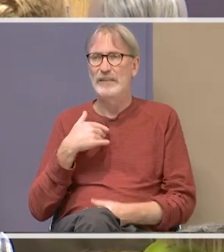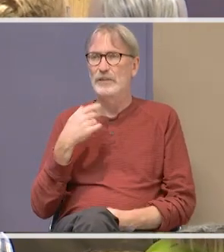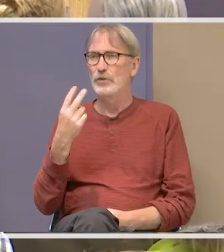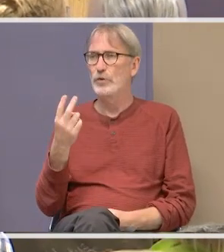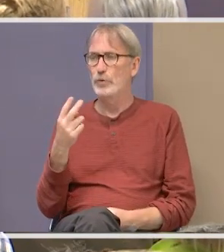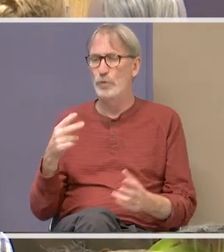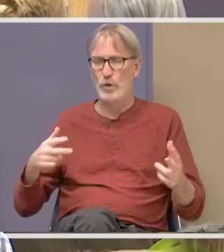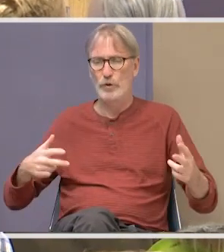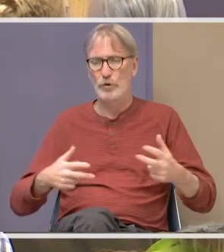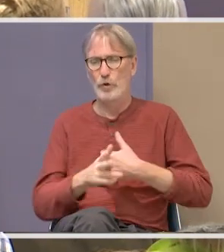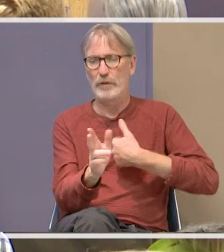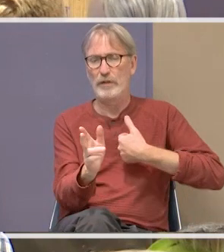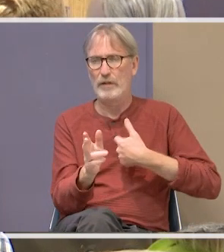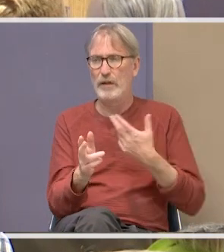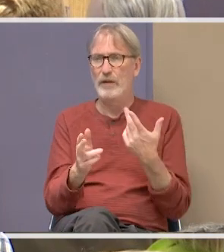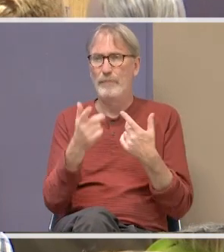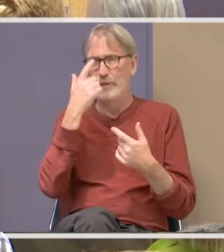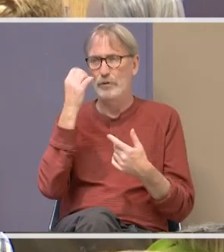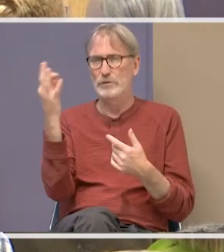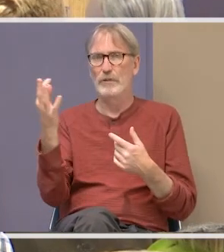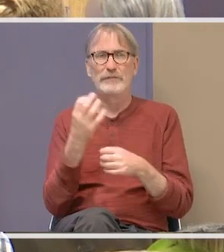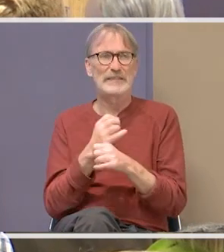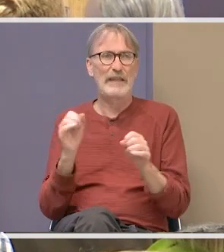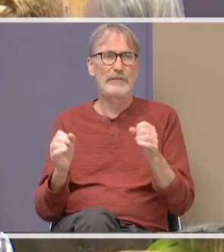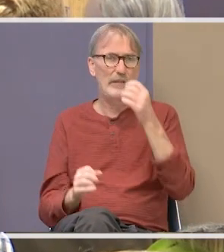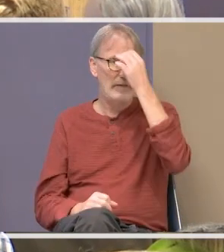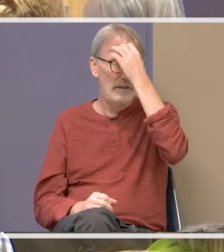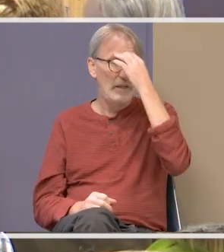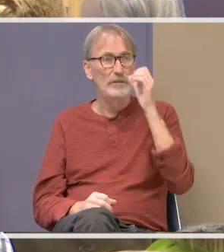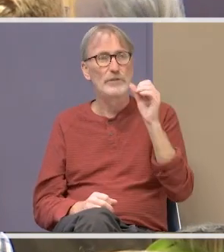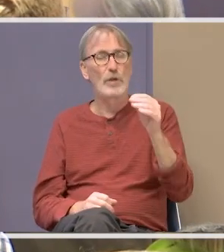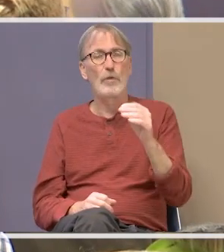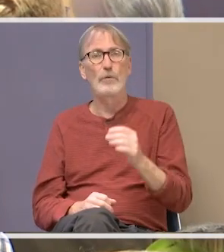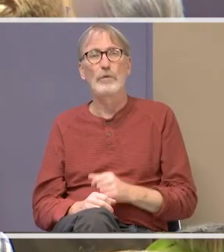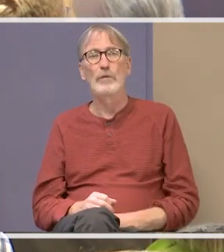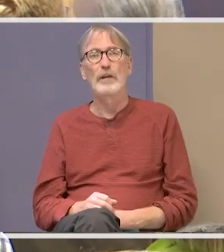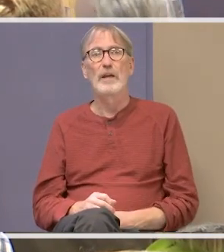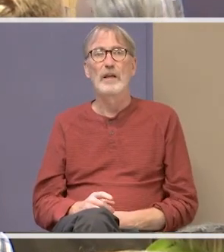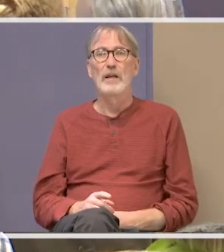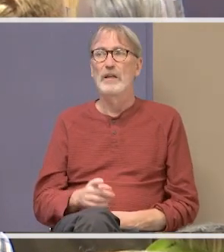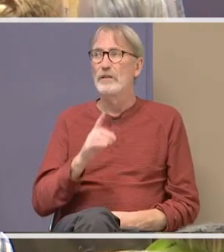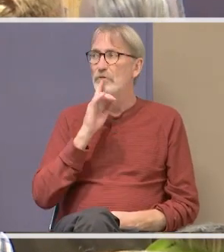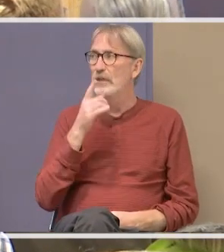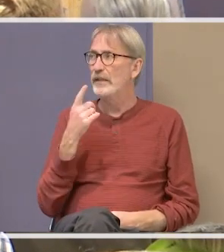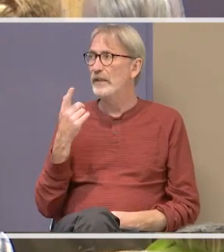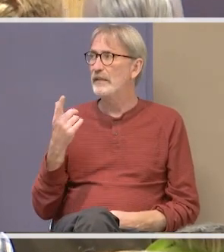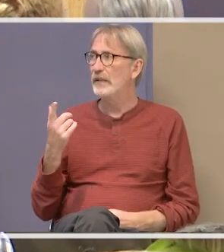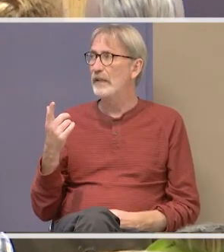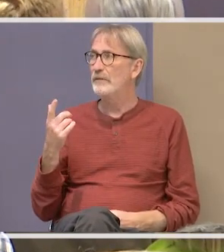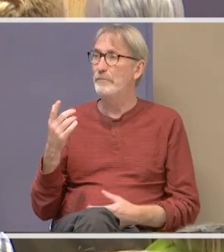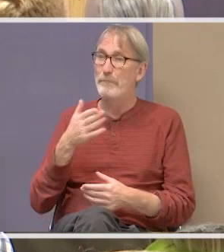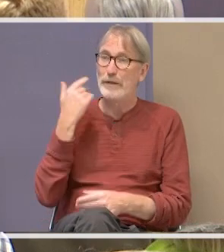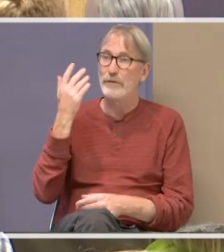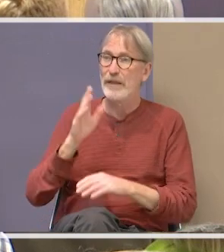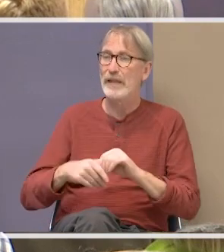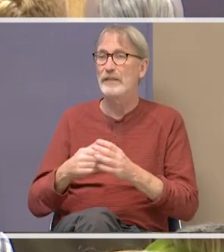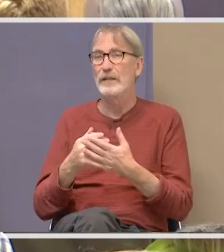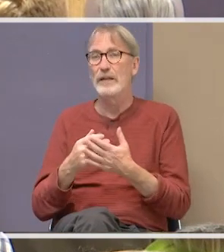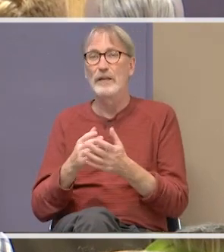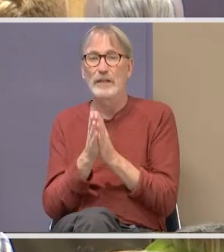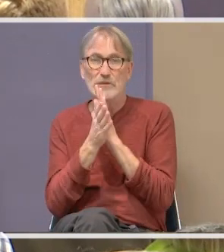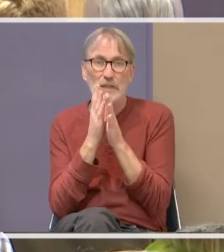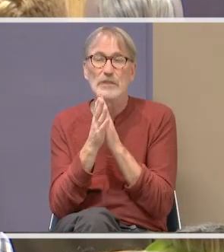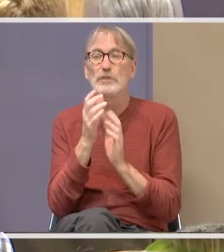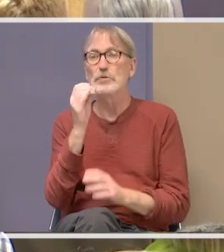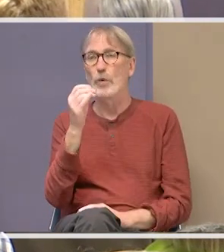sharing a space from a safety standpoint. And so it leads to congestion increase. And so for me, the number one